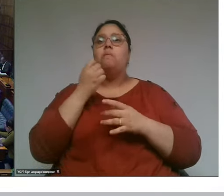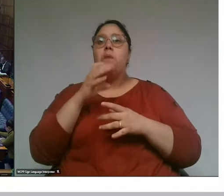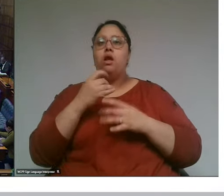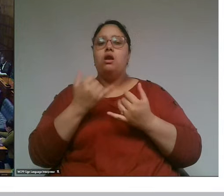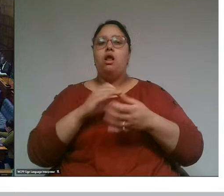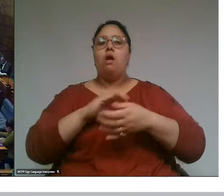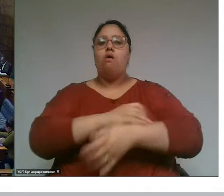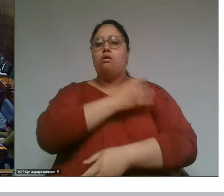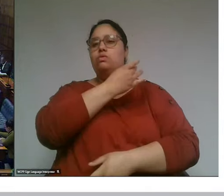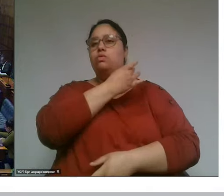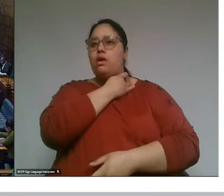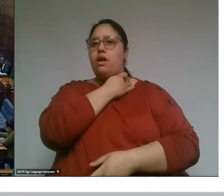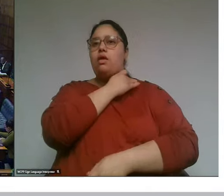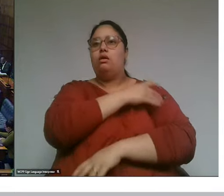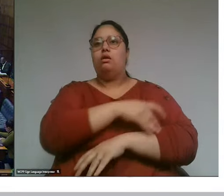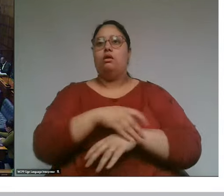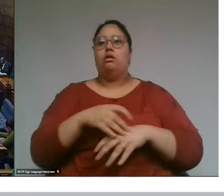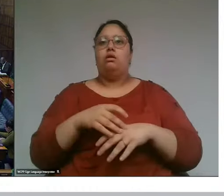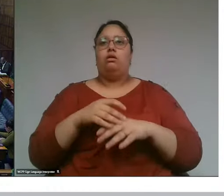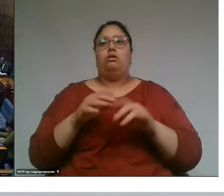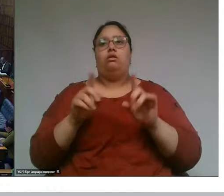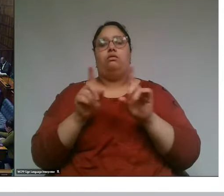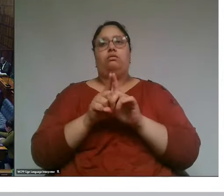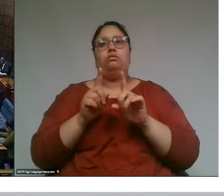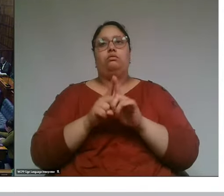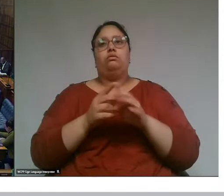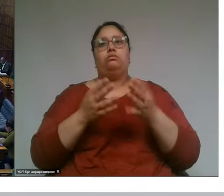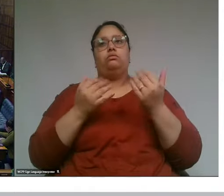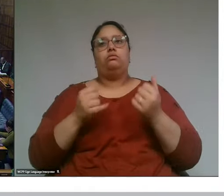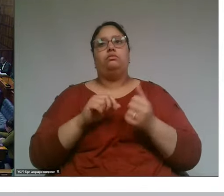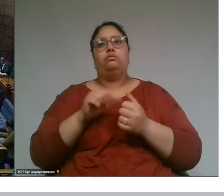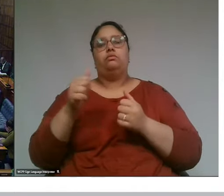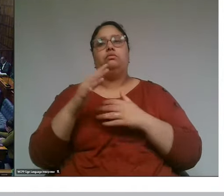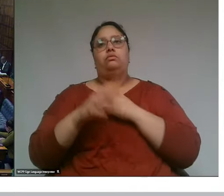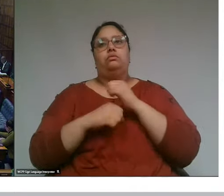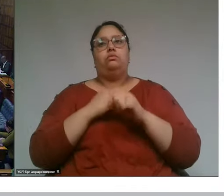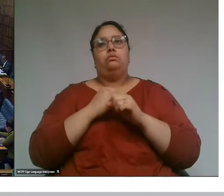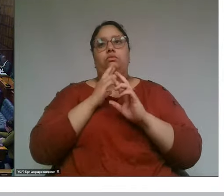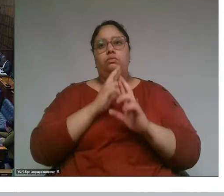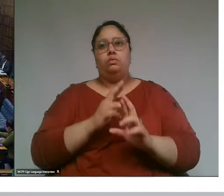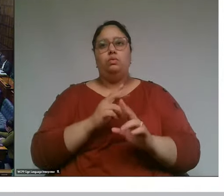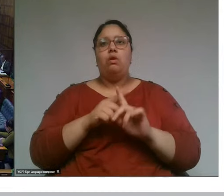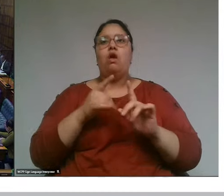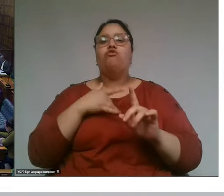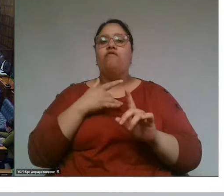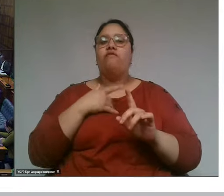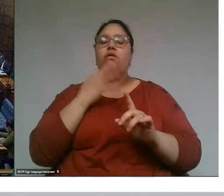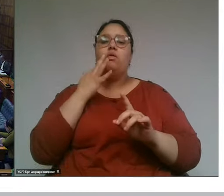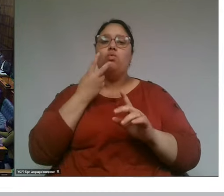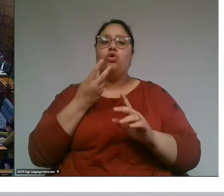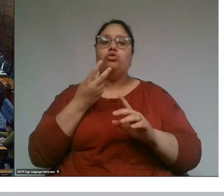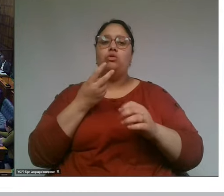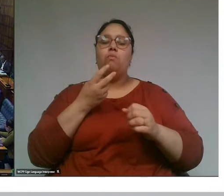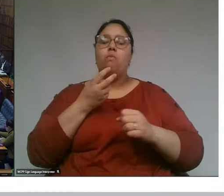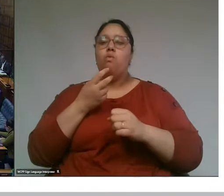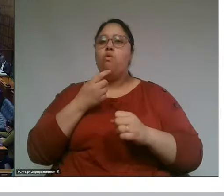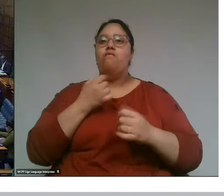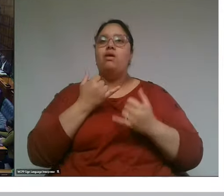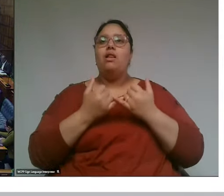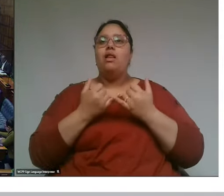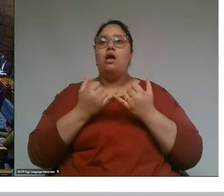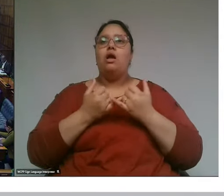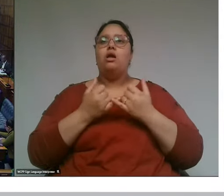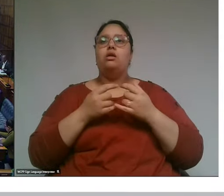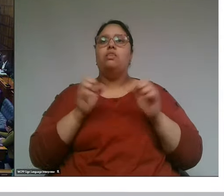g4j um is this something we can anticipate in the next annual report for example or am I being overly ambitious um I also just wanted to